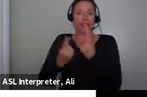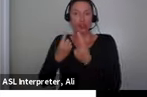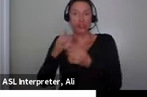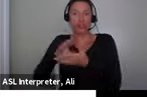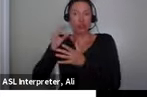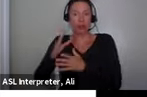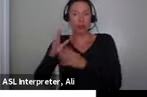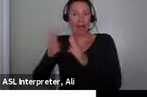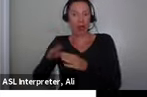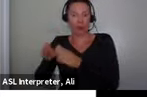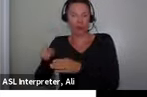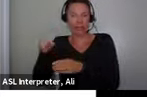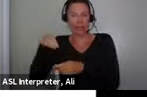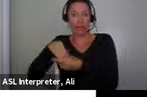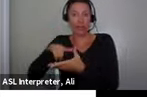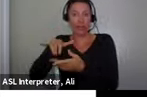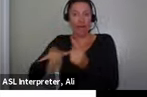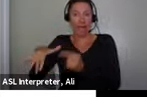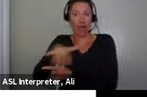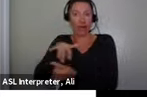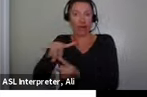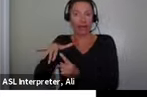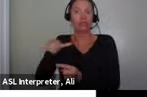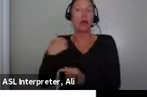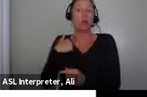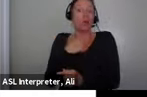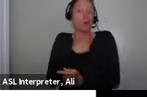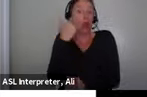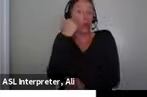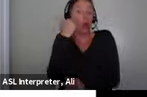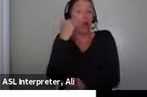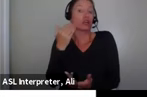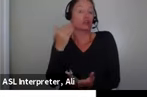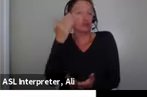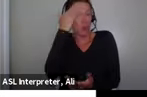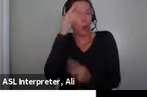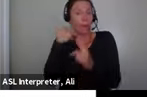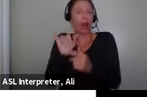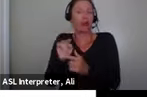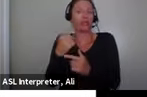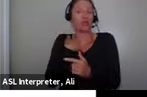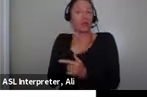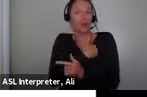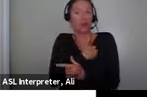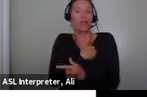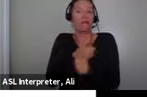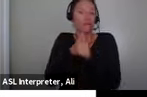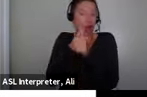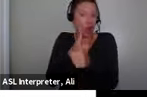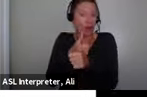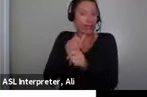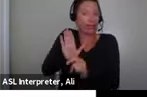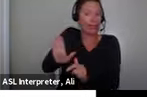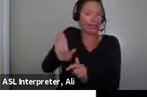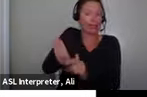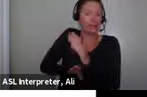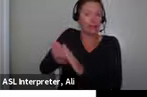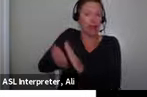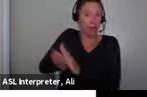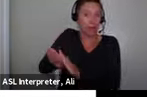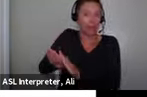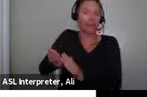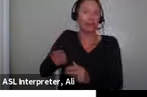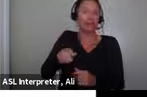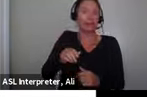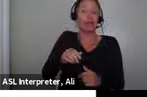area. We are aware of it though, and we've been tracking its development, and the project